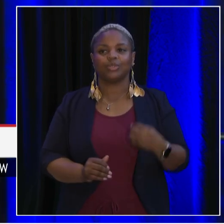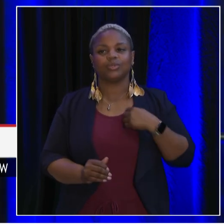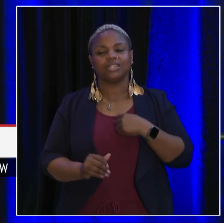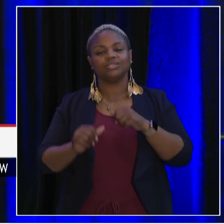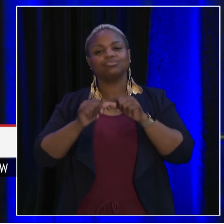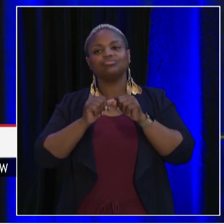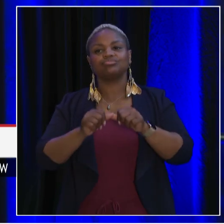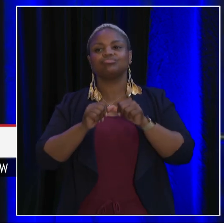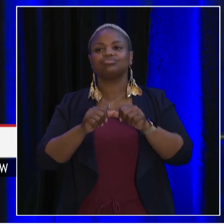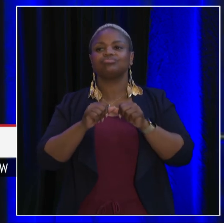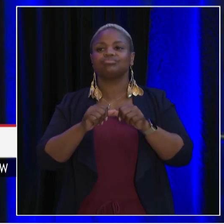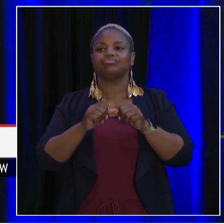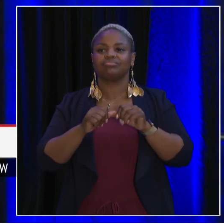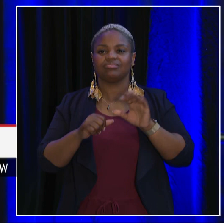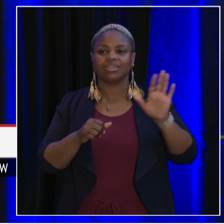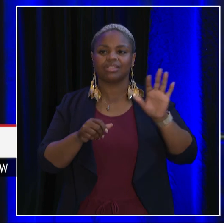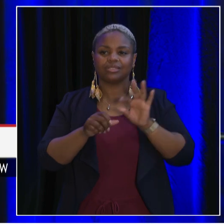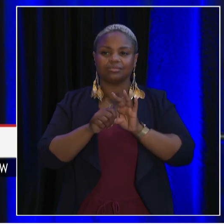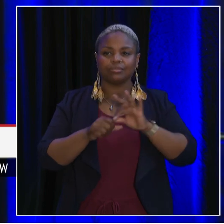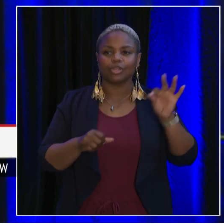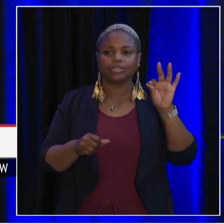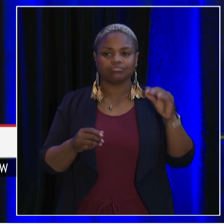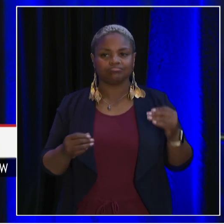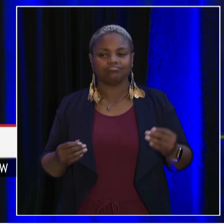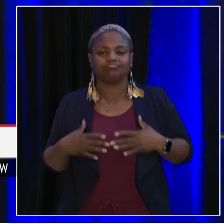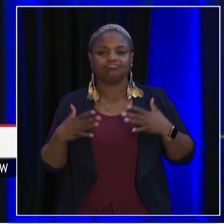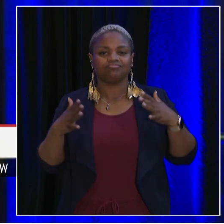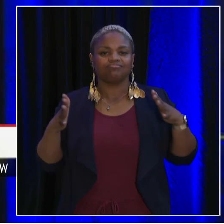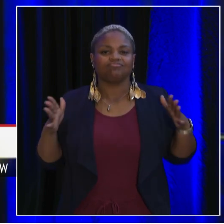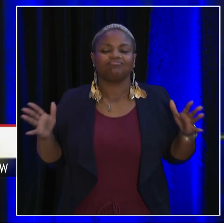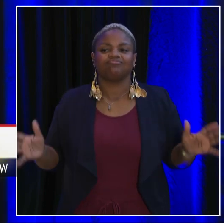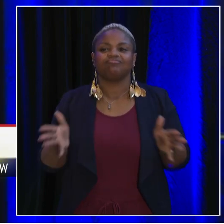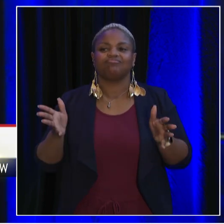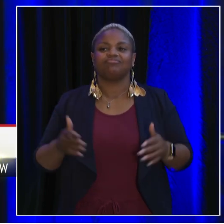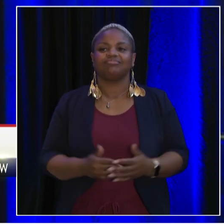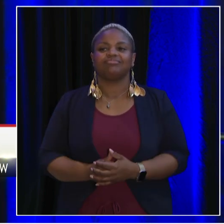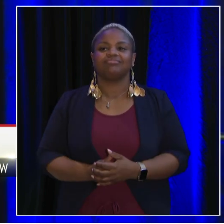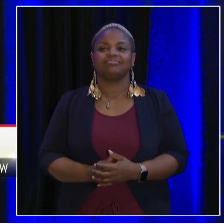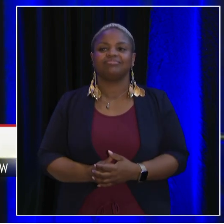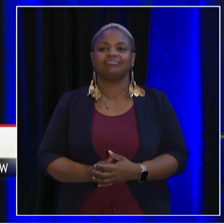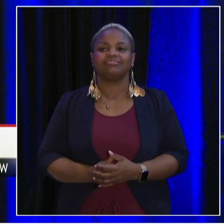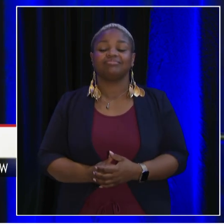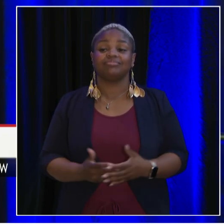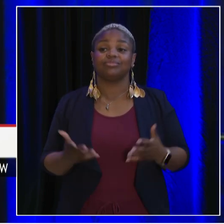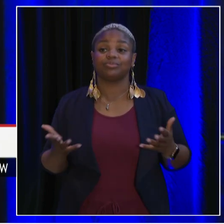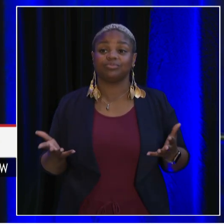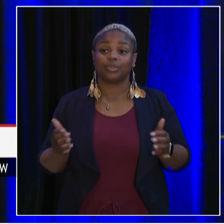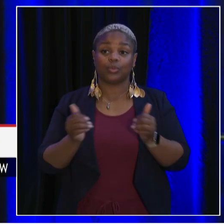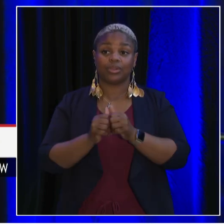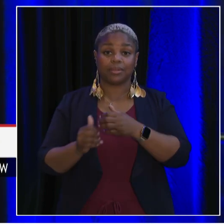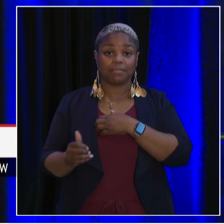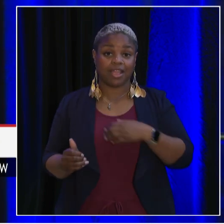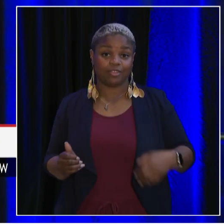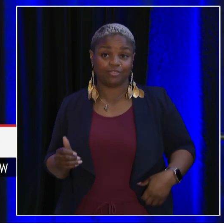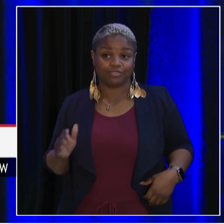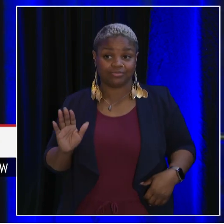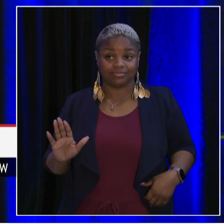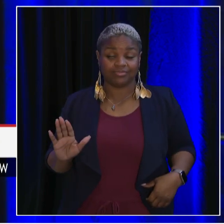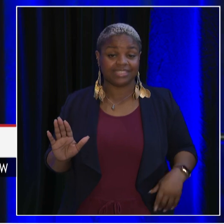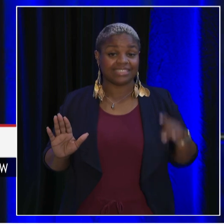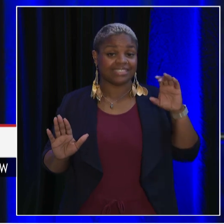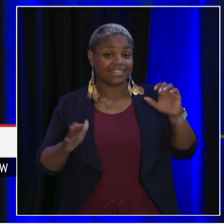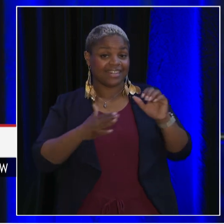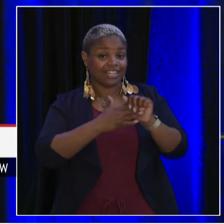our fight towards democracy. So on behalf of the mayor, the city's leadership, thank